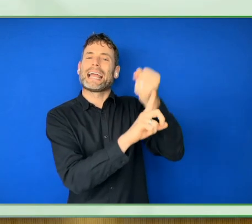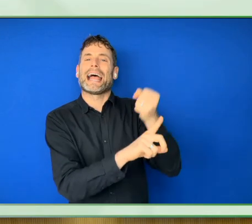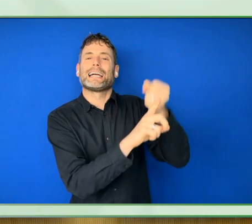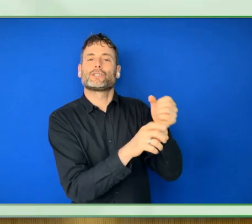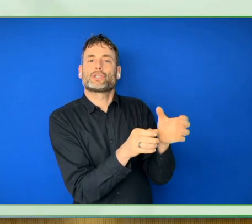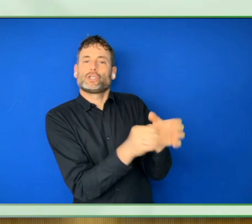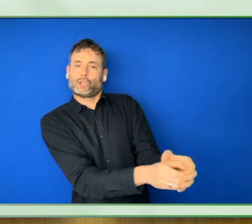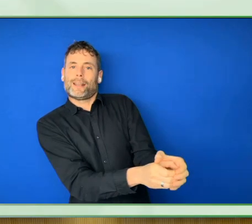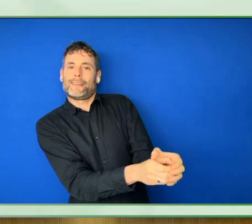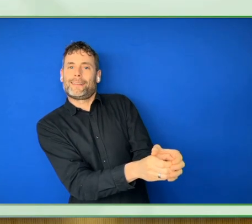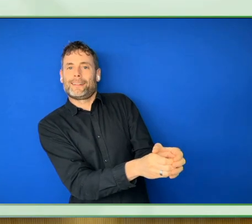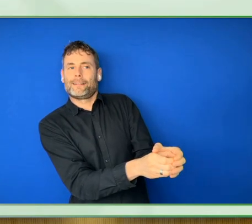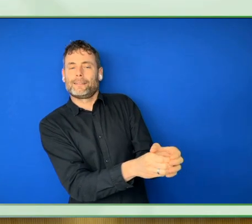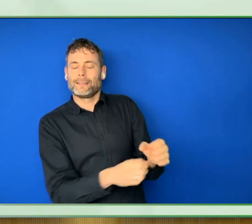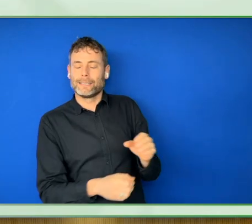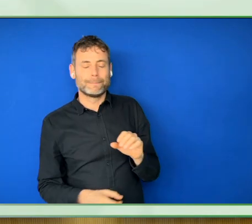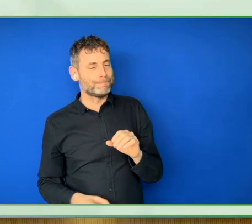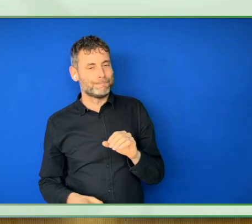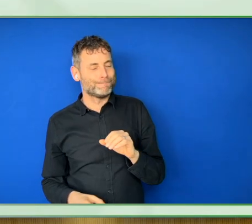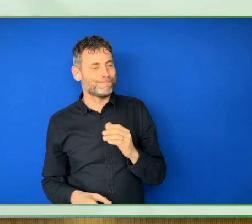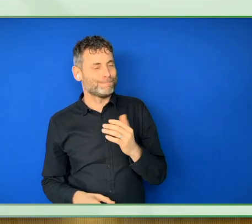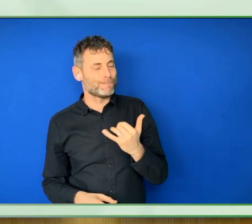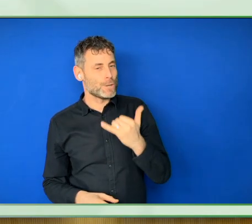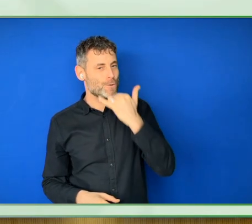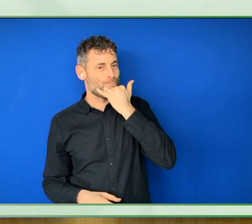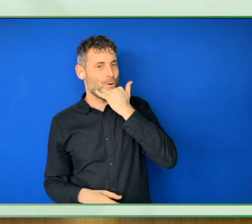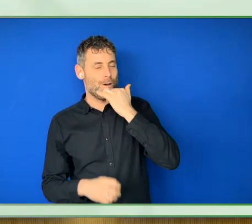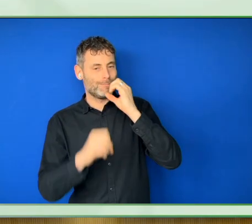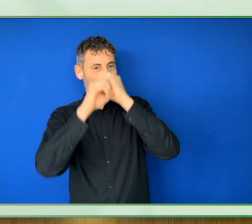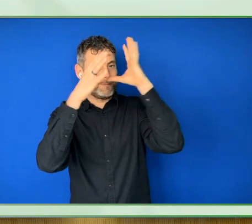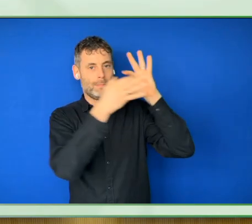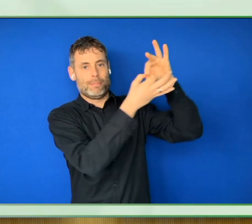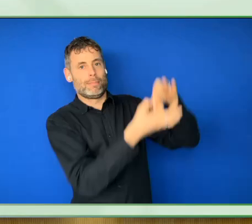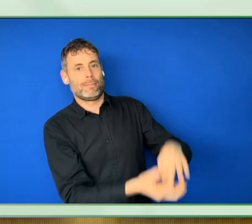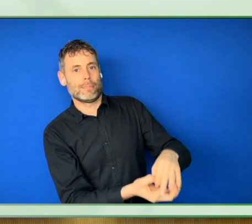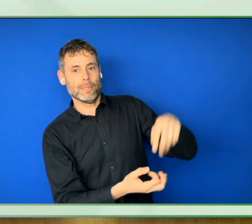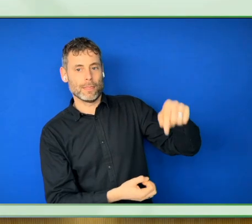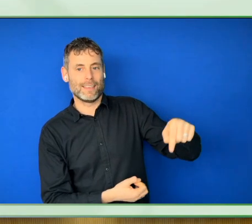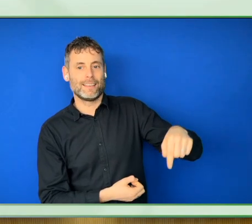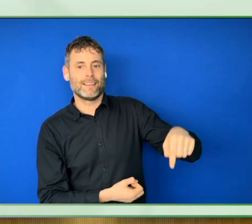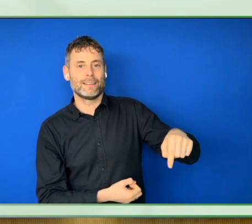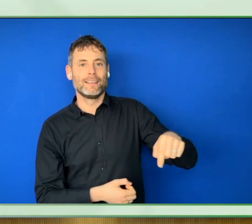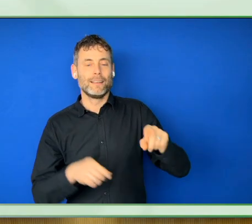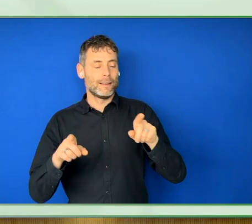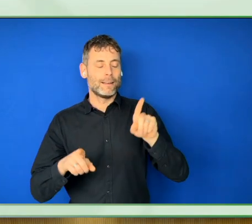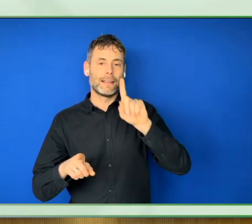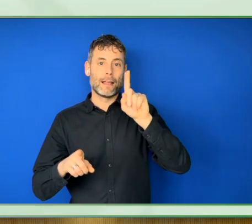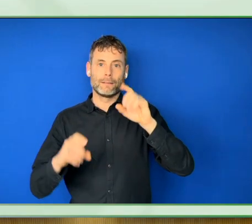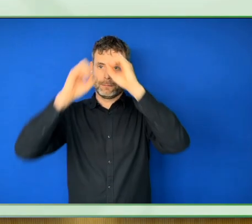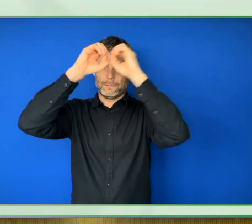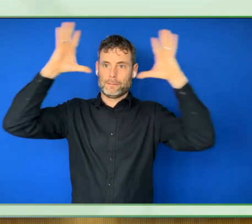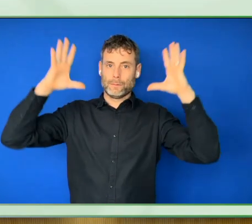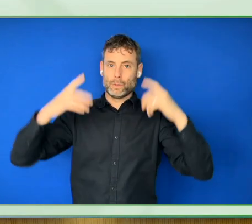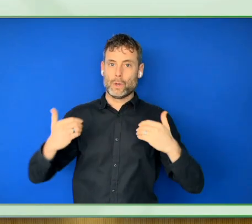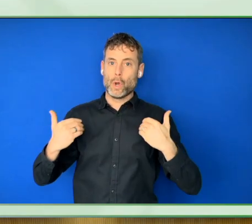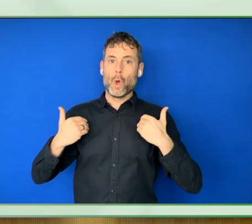feels wrongly as if we have the disability community over here and the rest of human rights practitioners